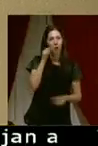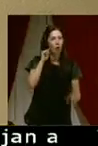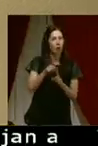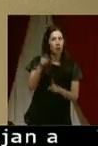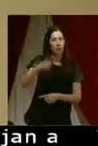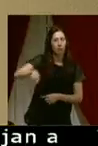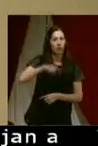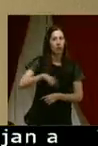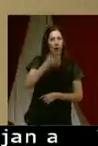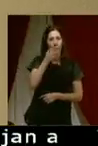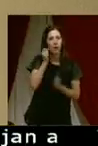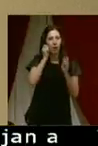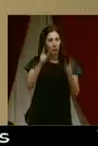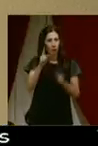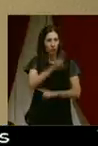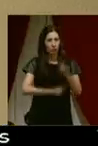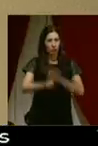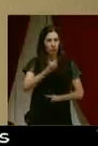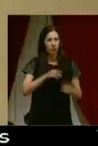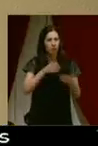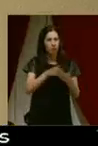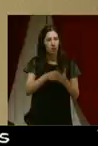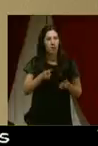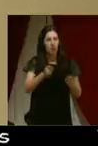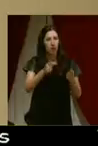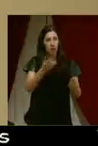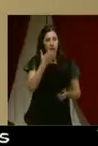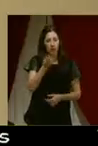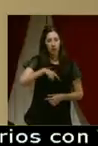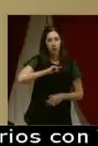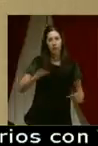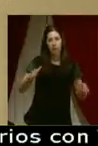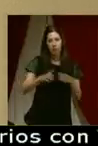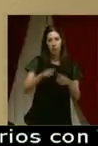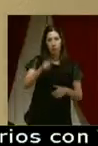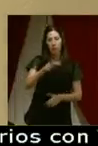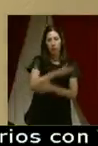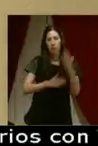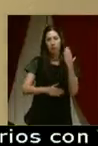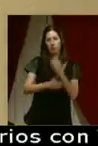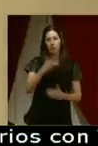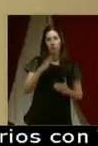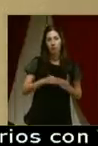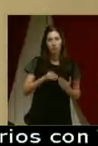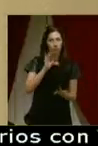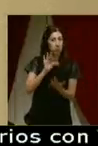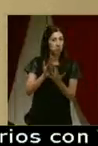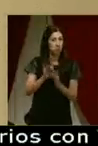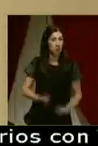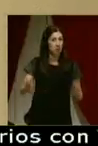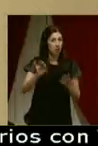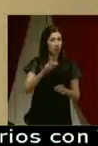Apple so that Apple becomes aware of those problems. So if we are disabled users and we